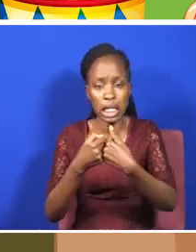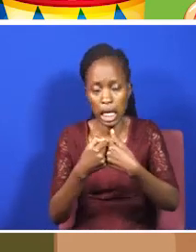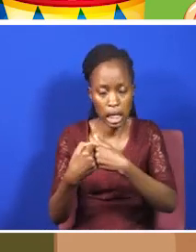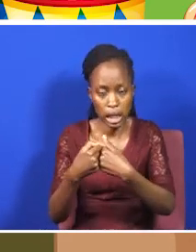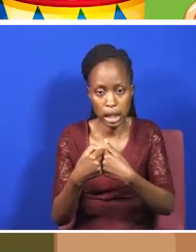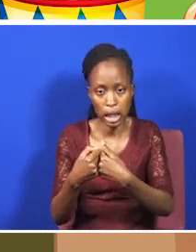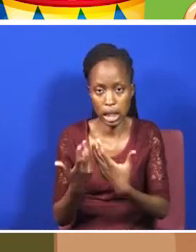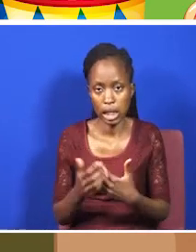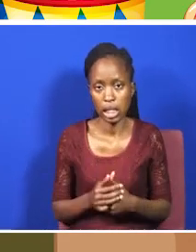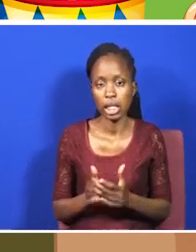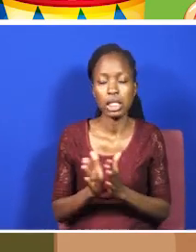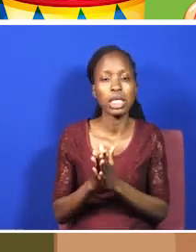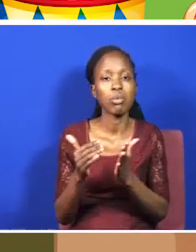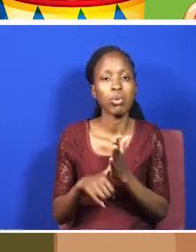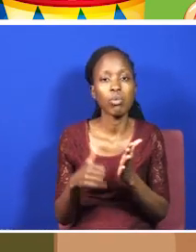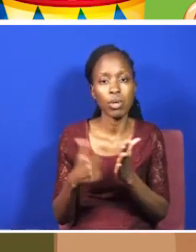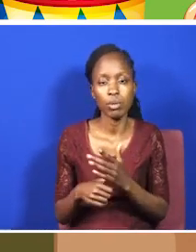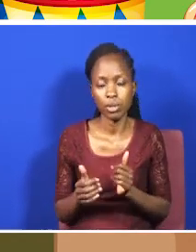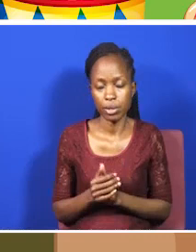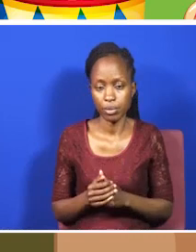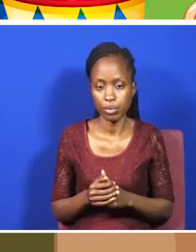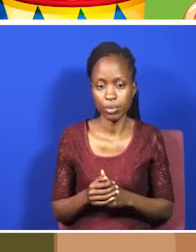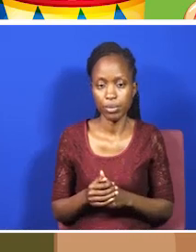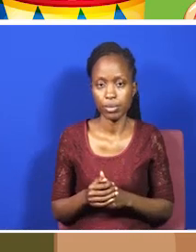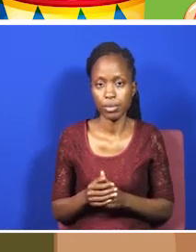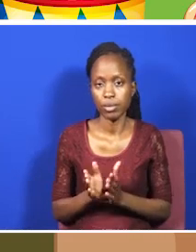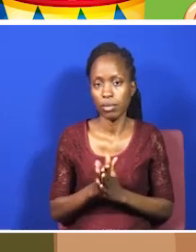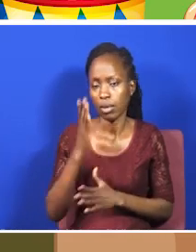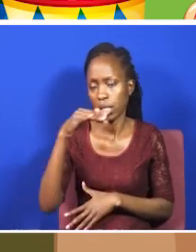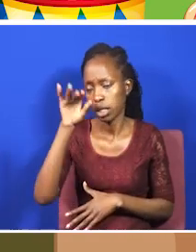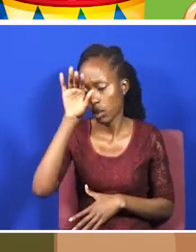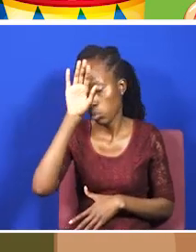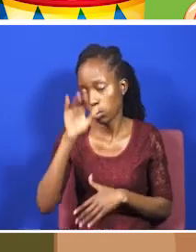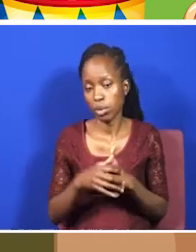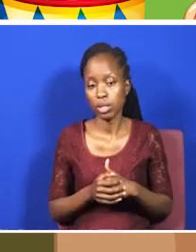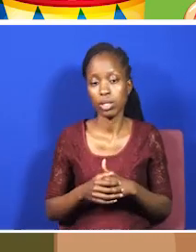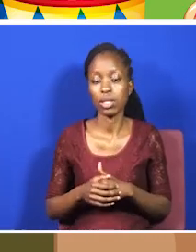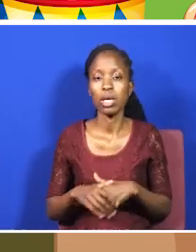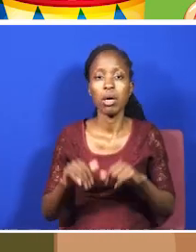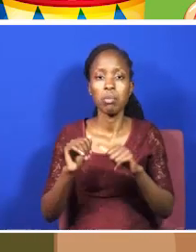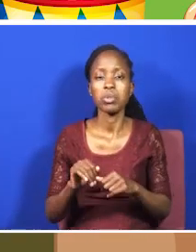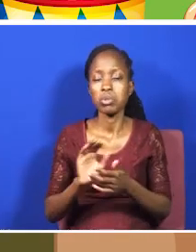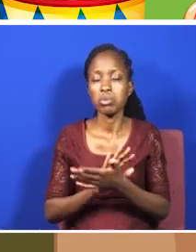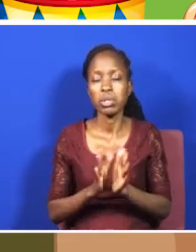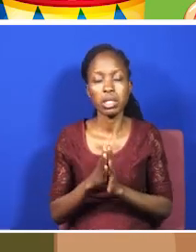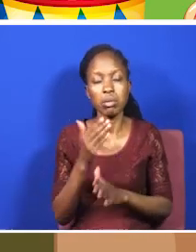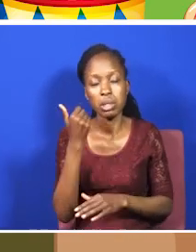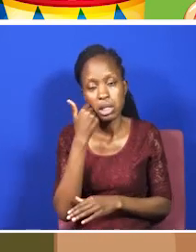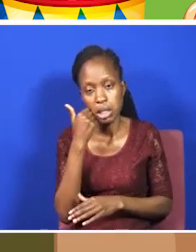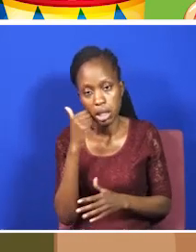when we sail, there could be storms. There could be strong winds. There could be